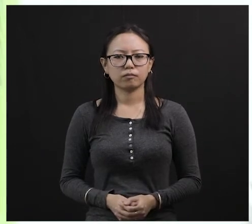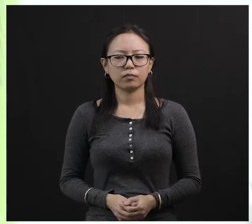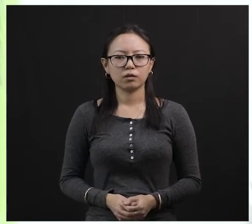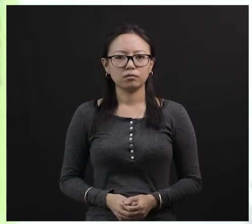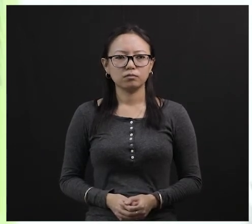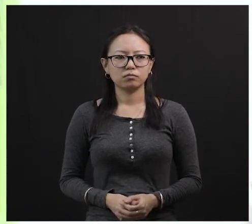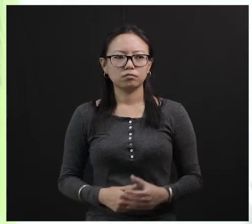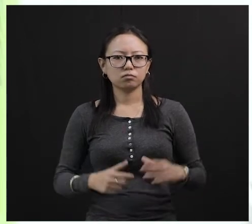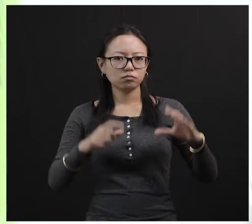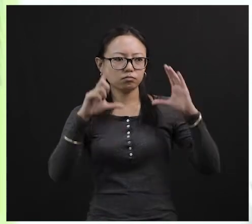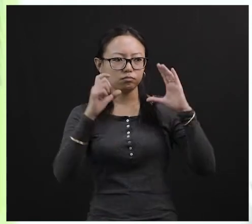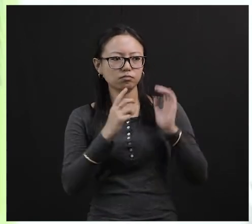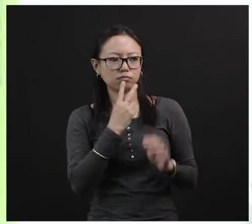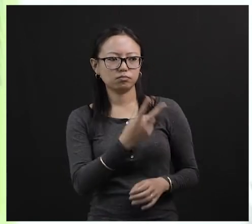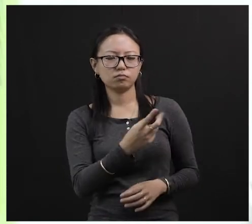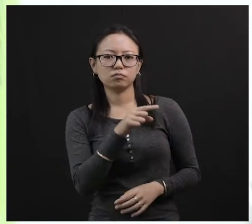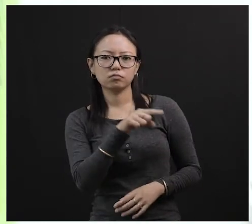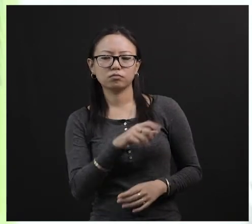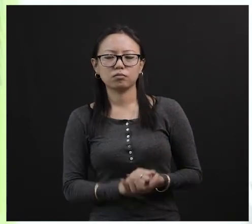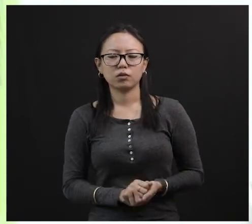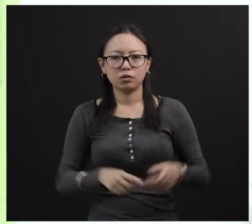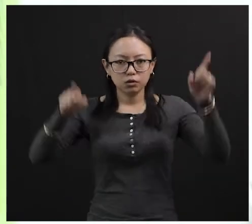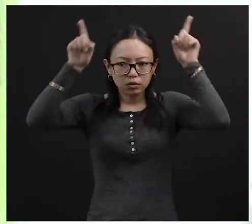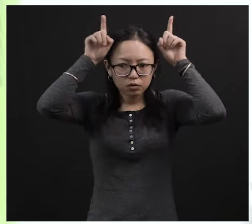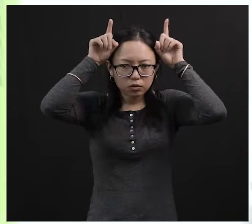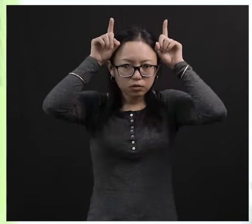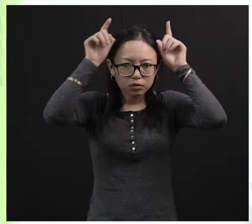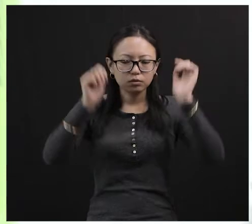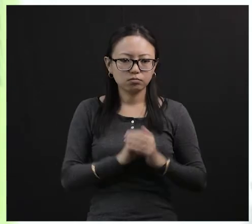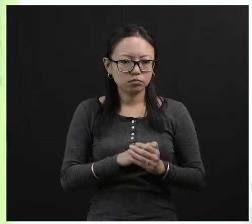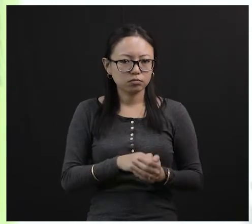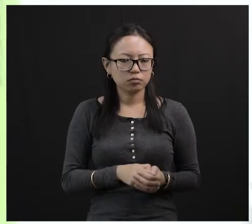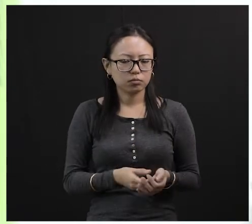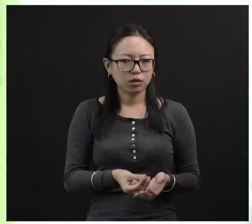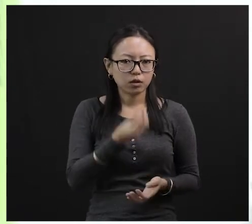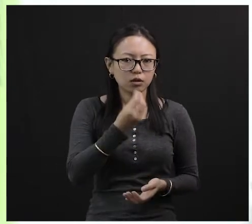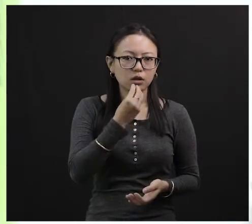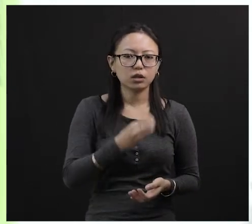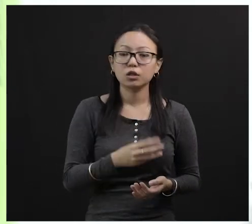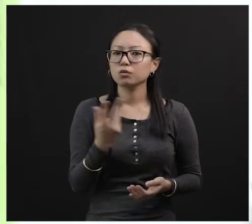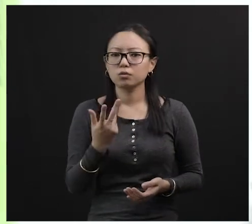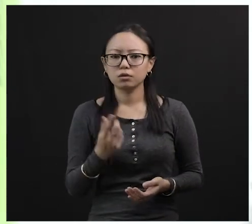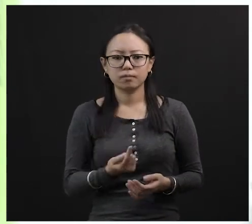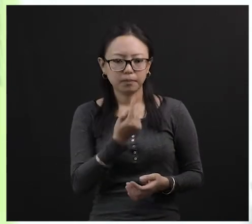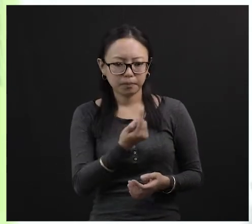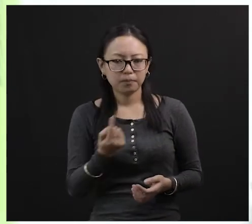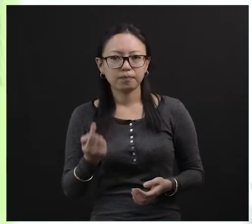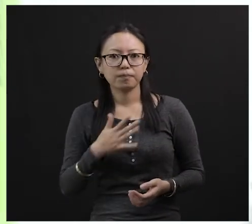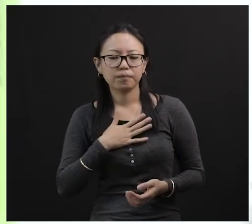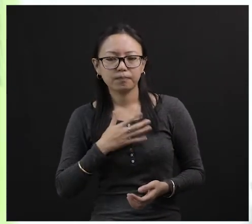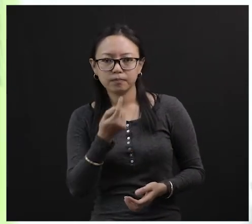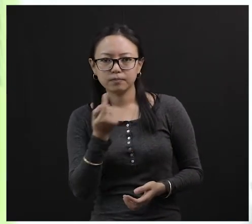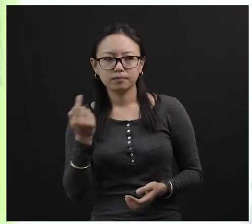animals. What is this? A cow? Cow feeding on the grass. See, cow is depending on the plants. Yes